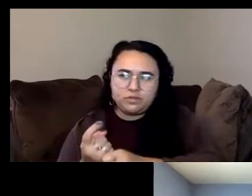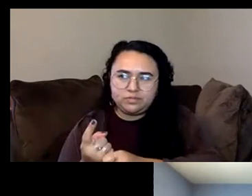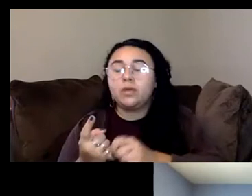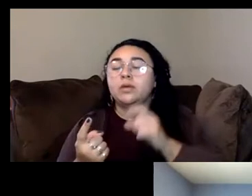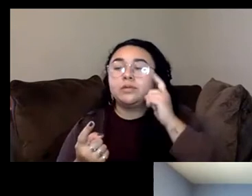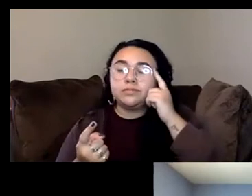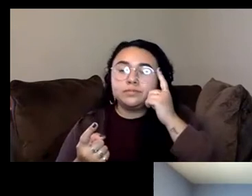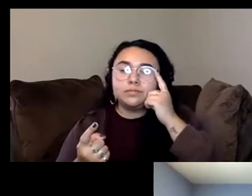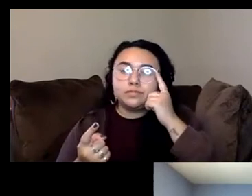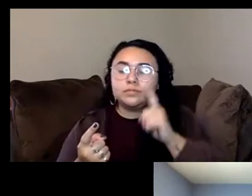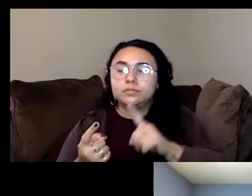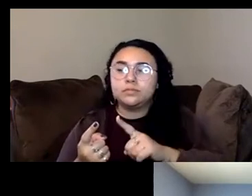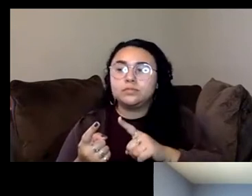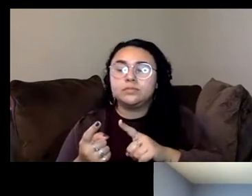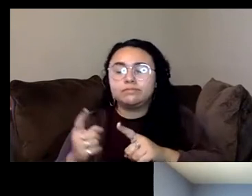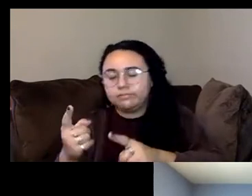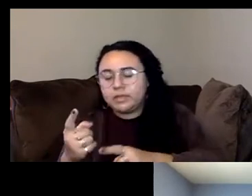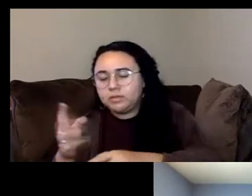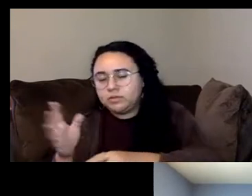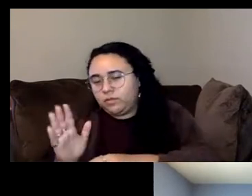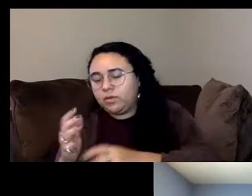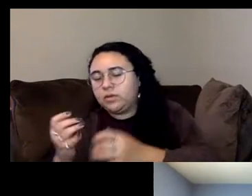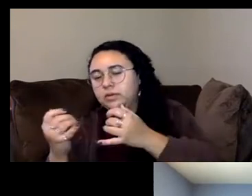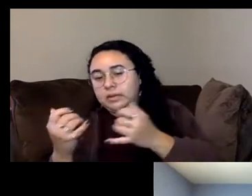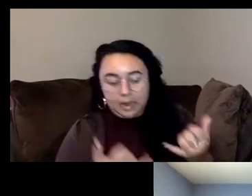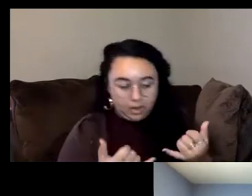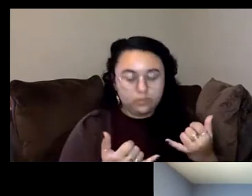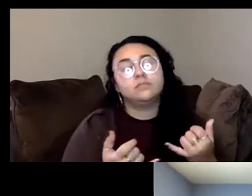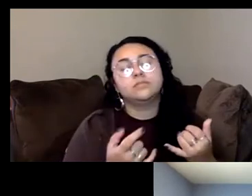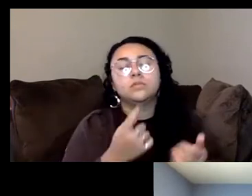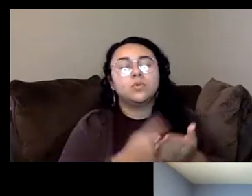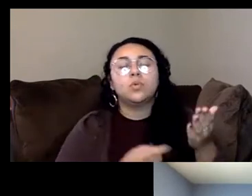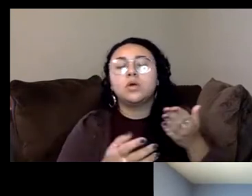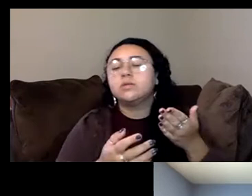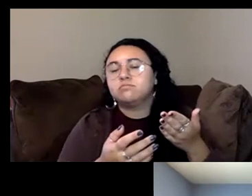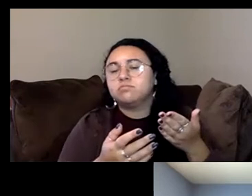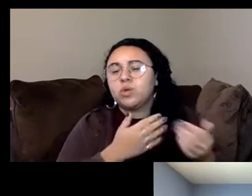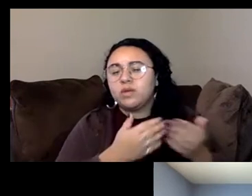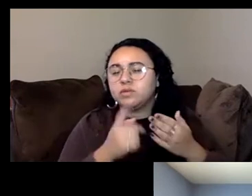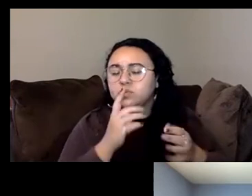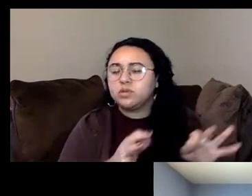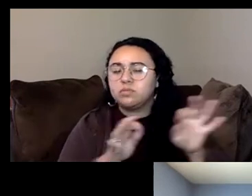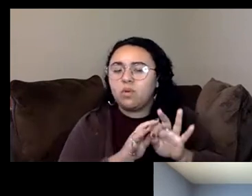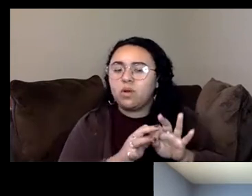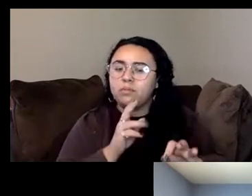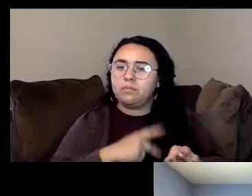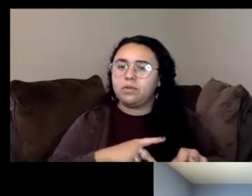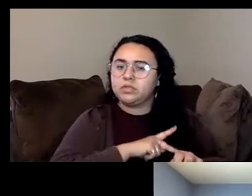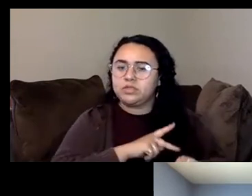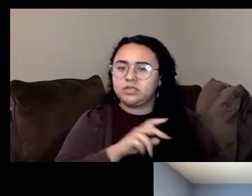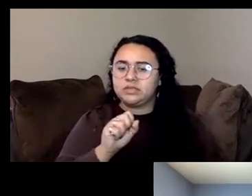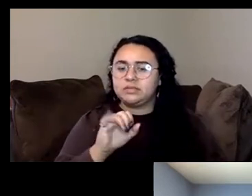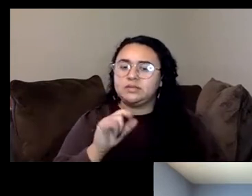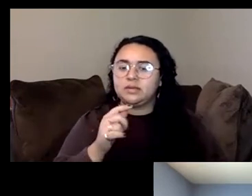what you can give. What is personally significant? So Calvin, I'm not sure if that answers your question with